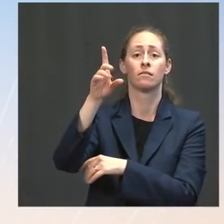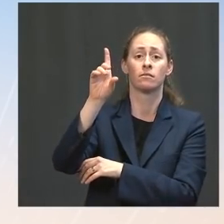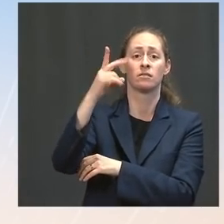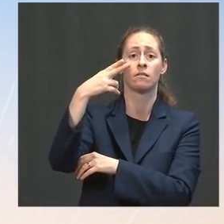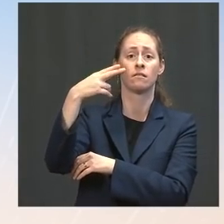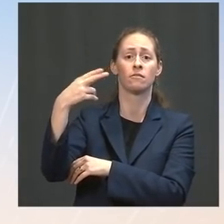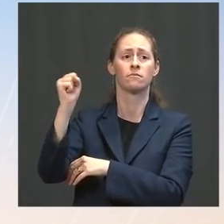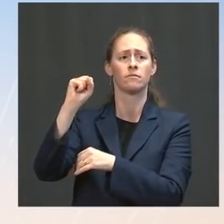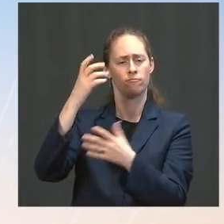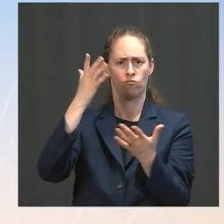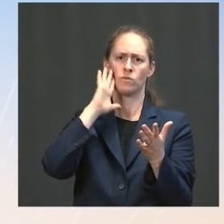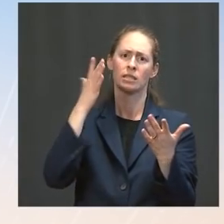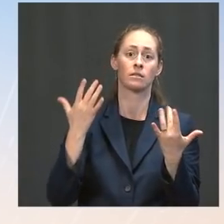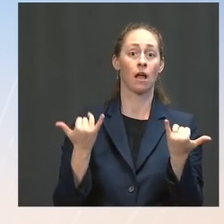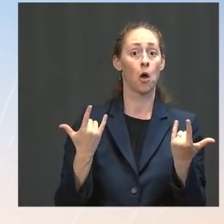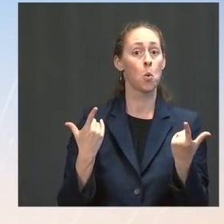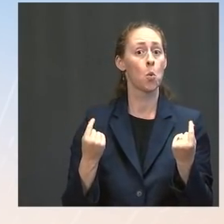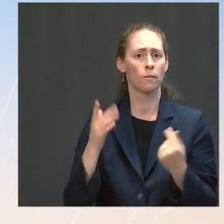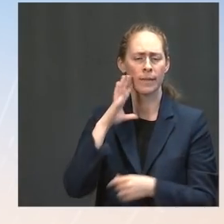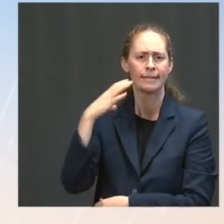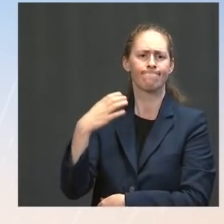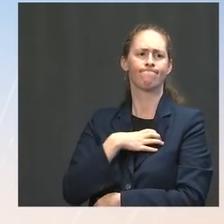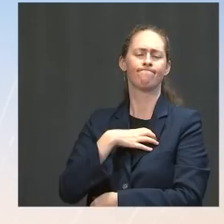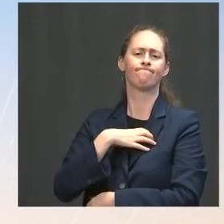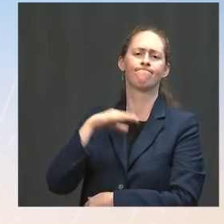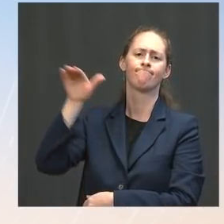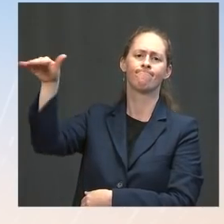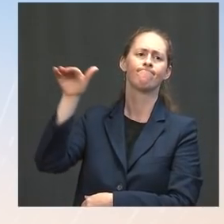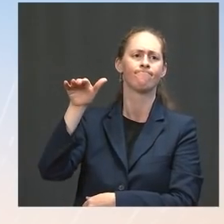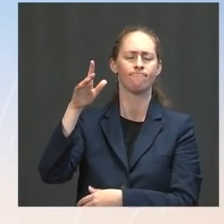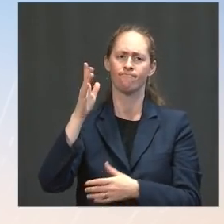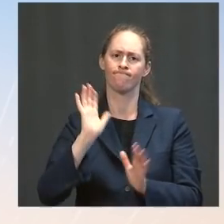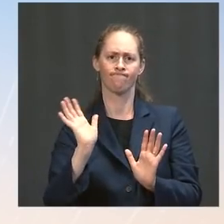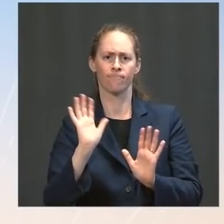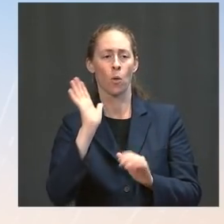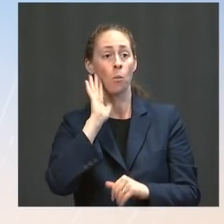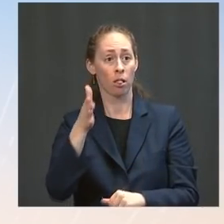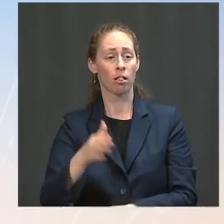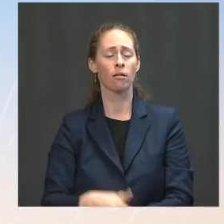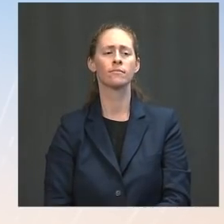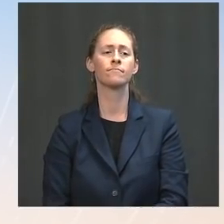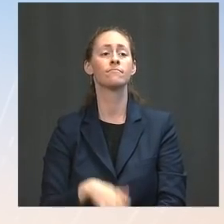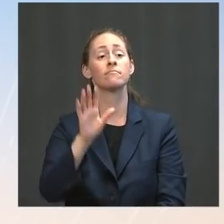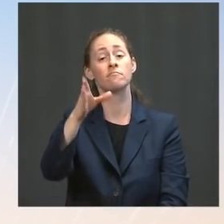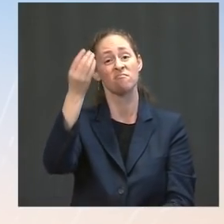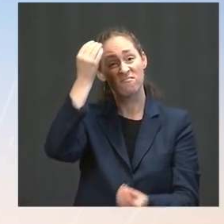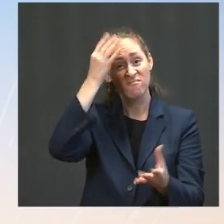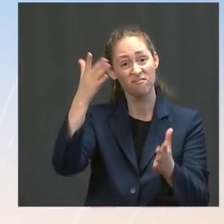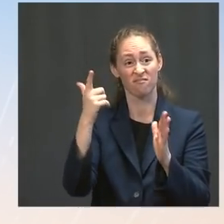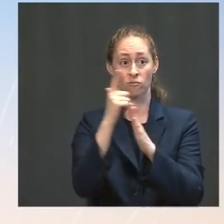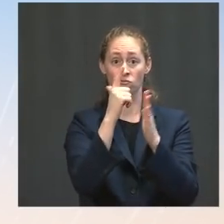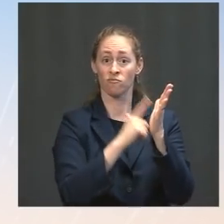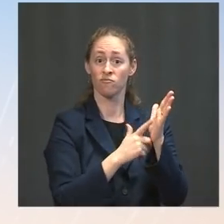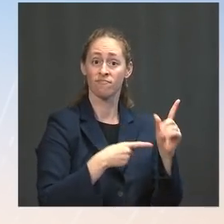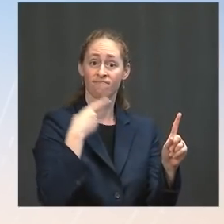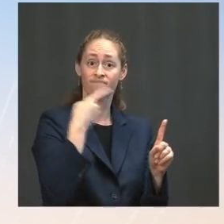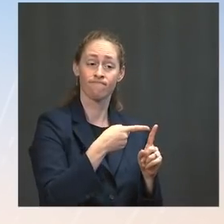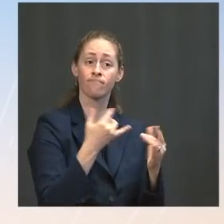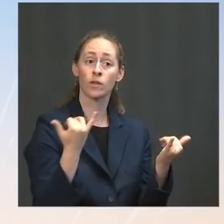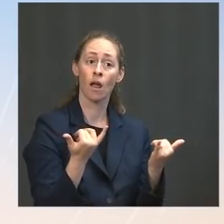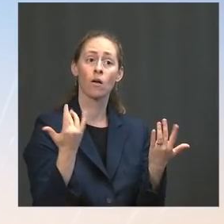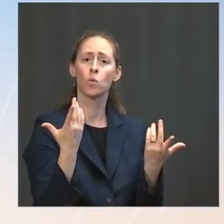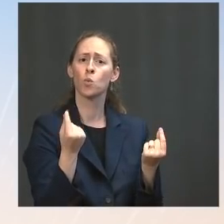through other programs and could be deported back to Afghanistan? Well, once individuals arrive in the United States, they will be eligible to